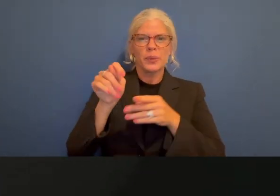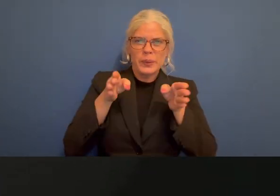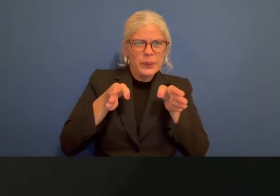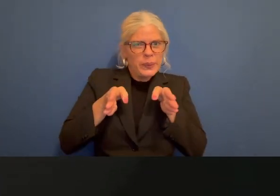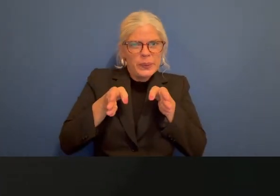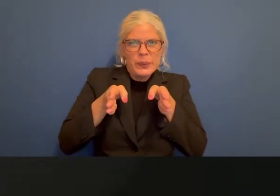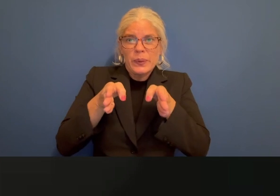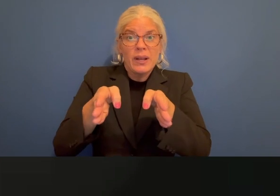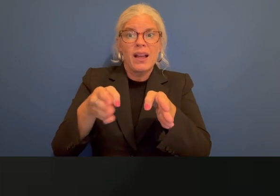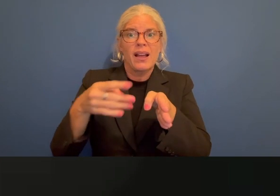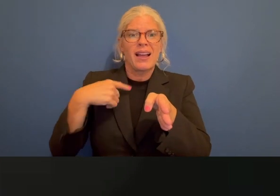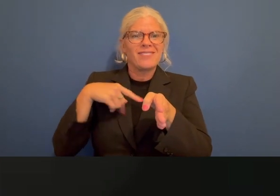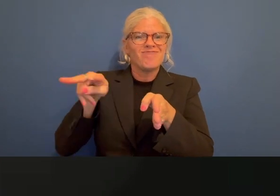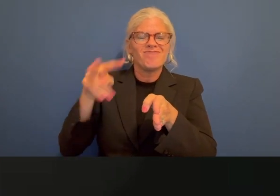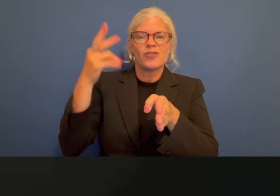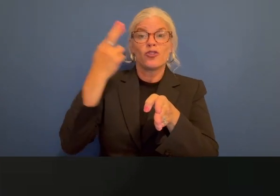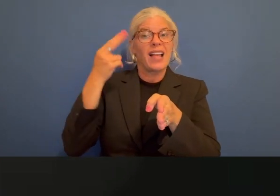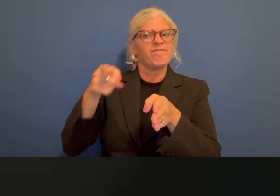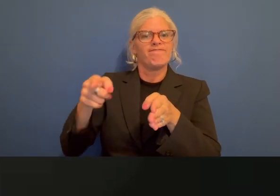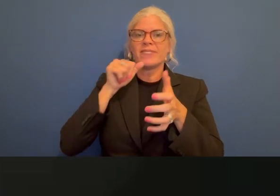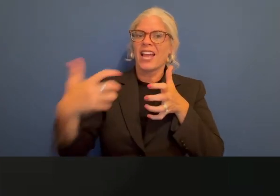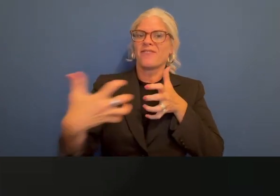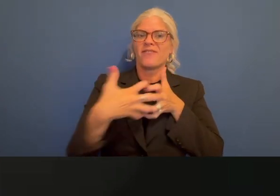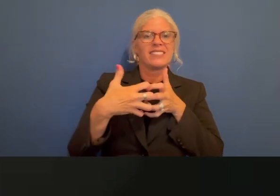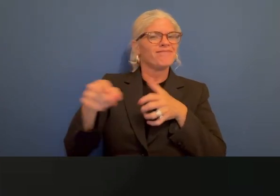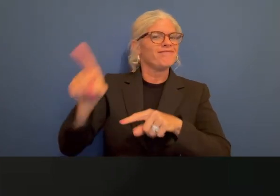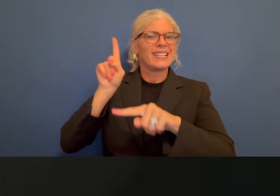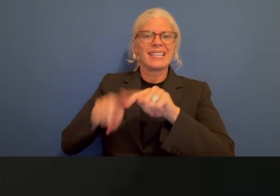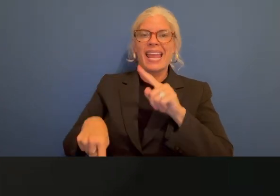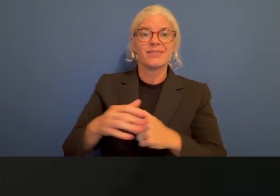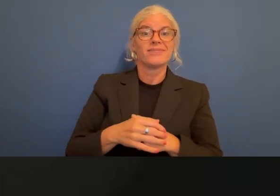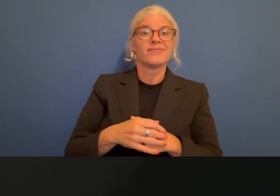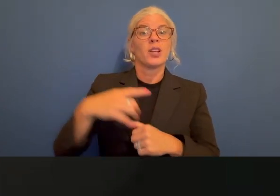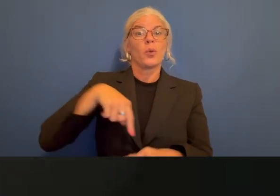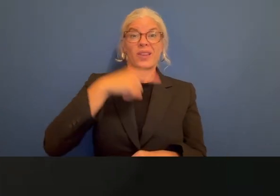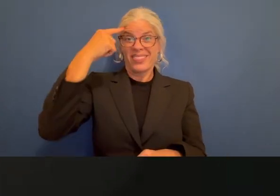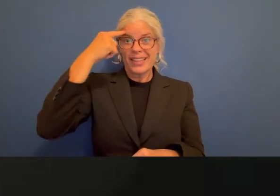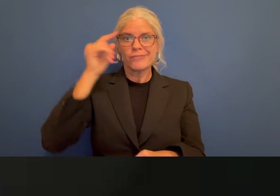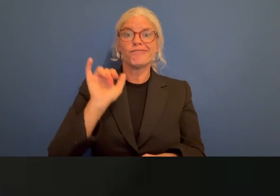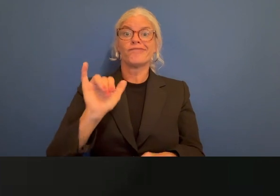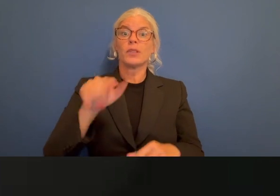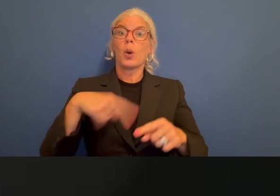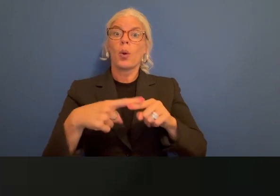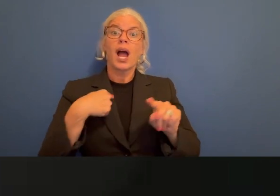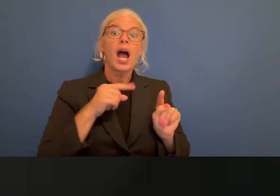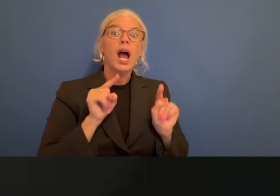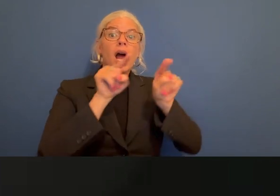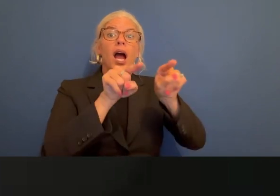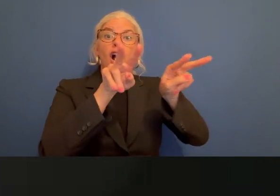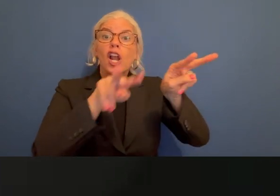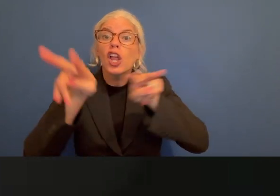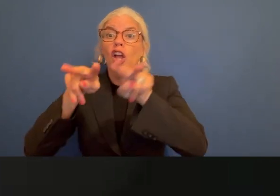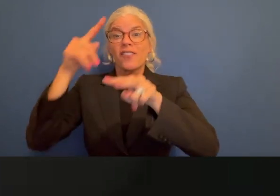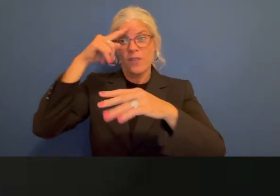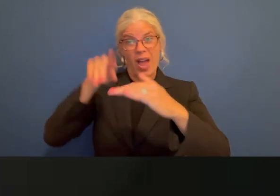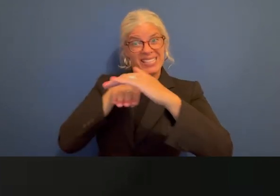bathroom was pretty narrow. And ultimately we decided that that wouldn't work. We think, and even when